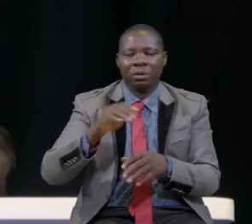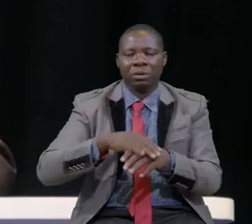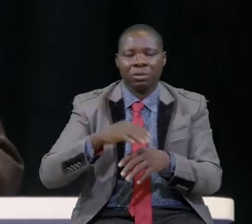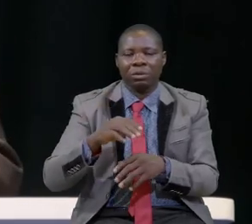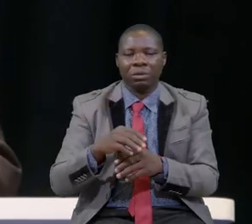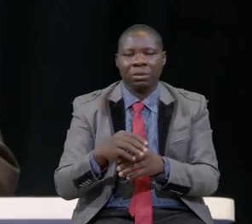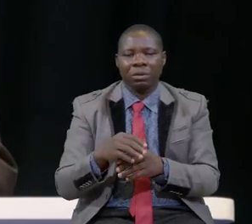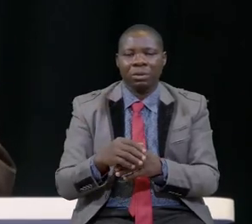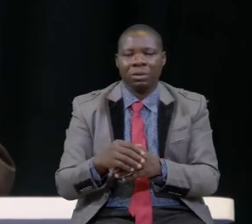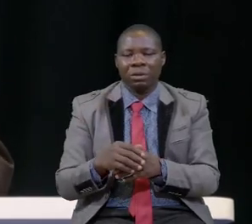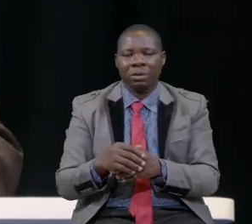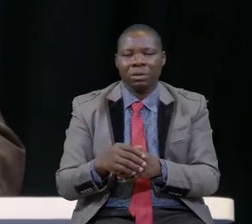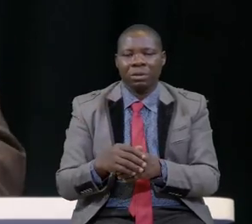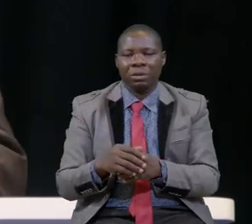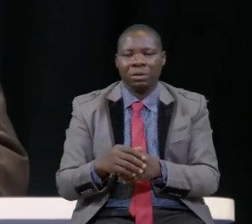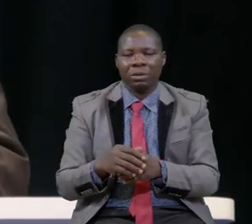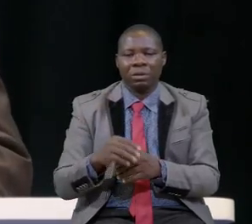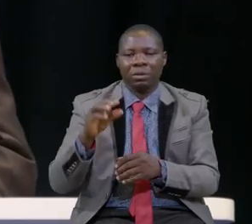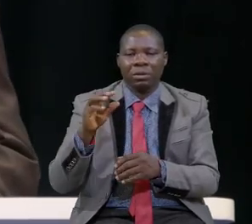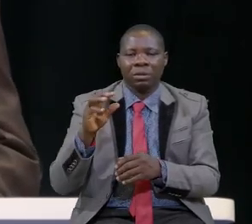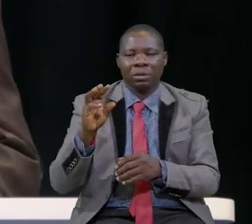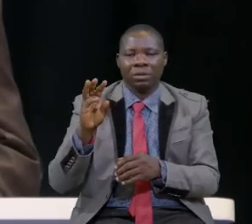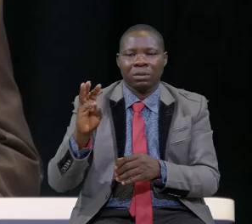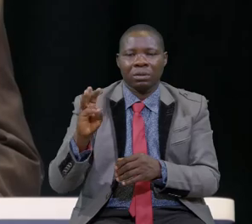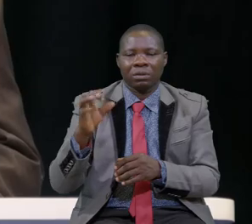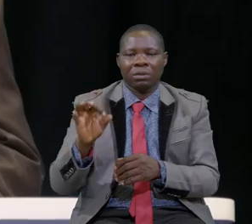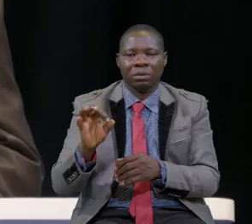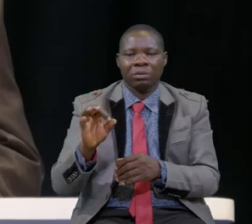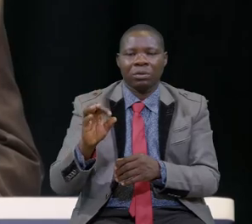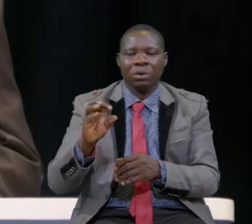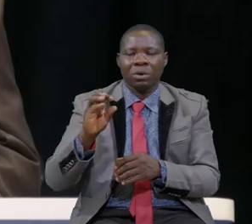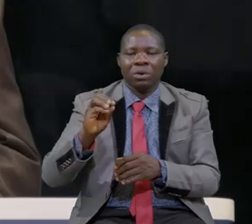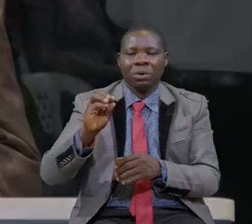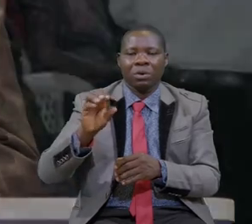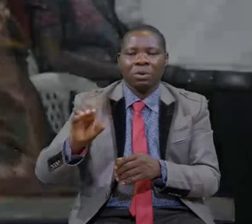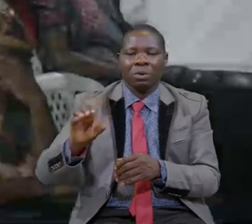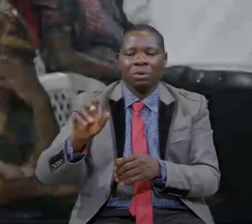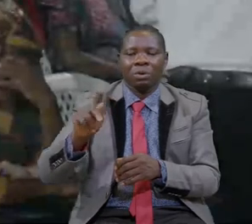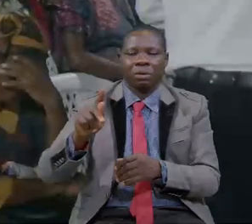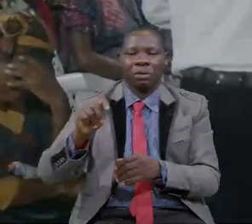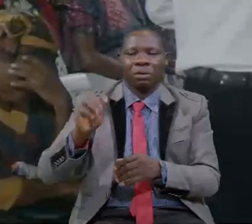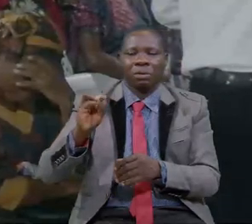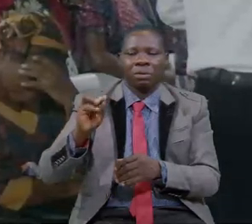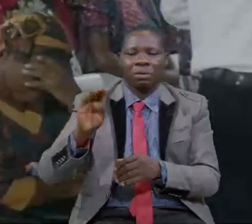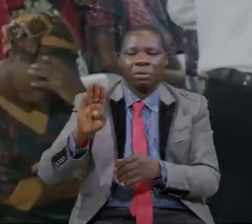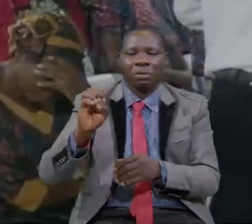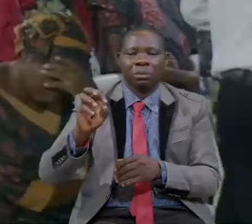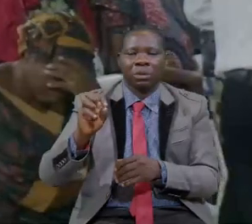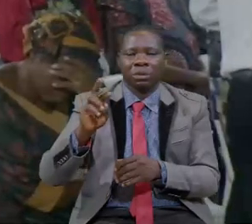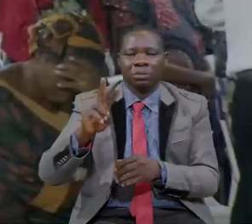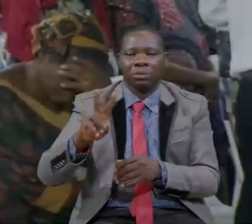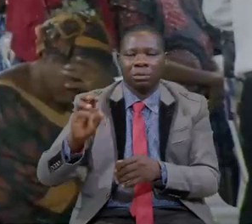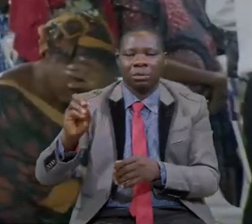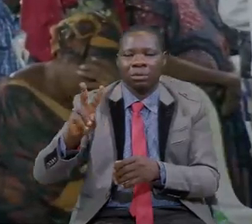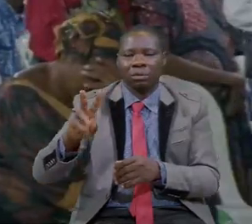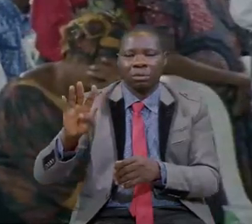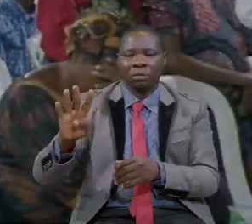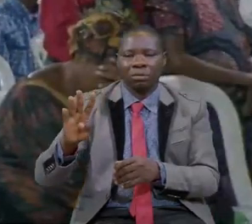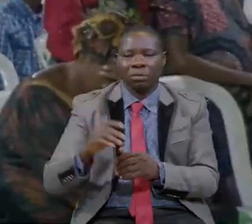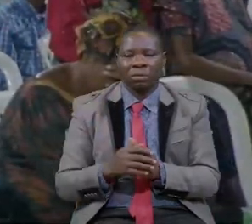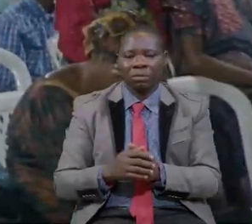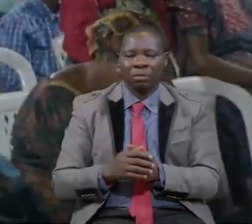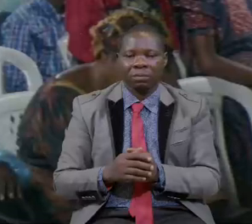October, 2024, at 63 Ubie Street, Ahoda